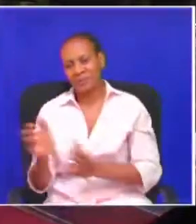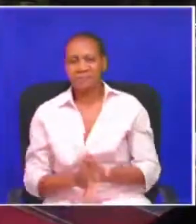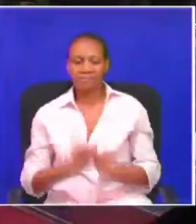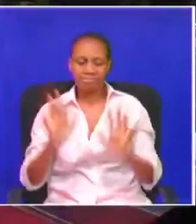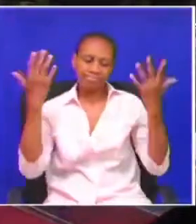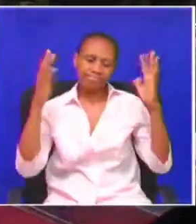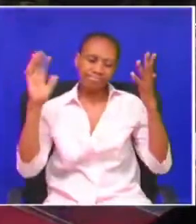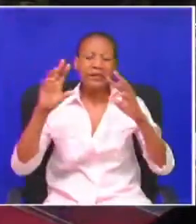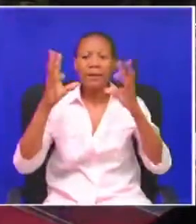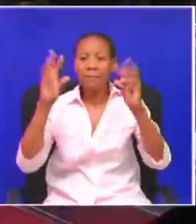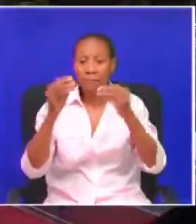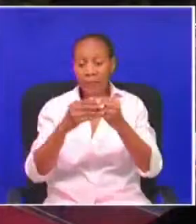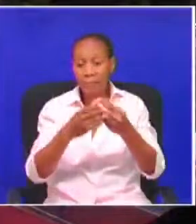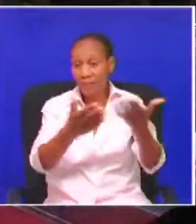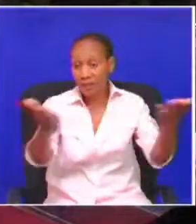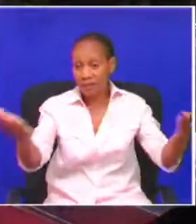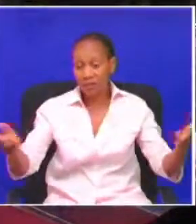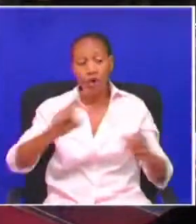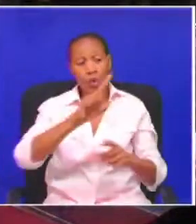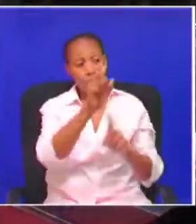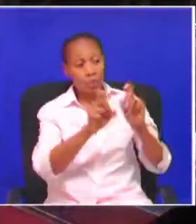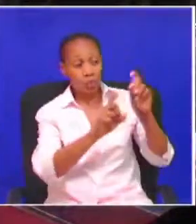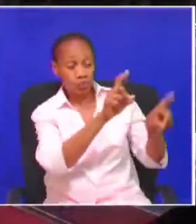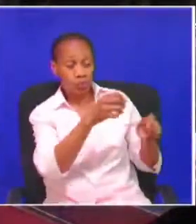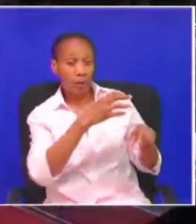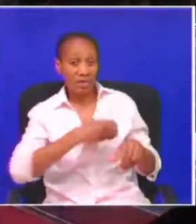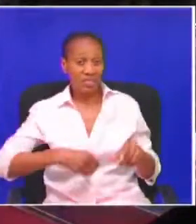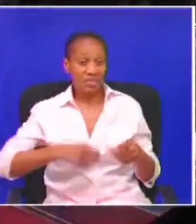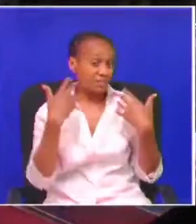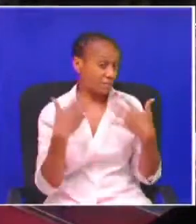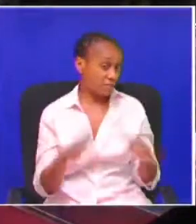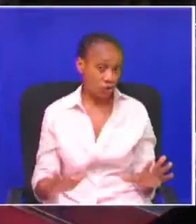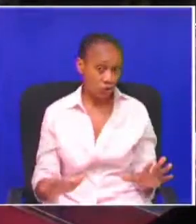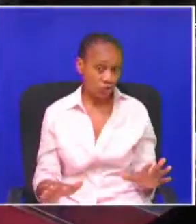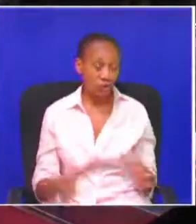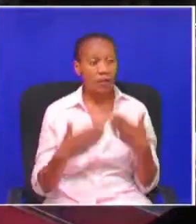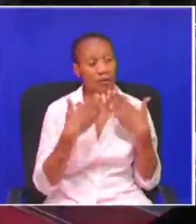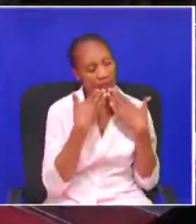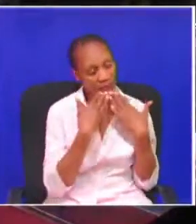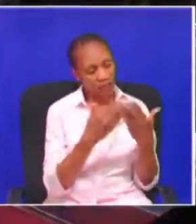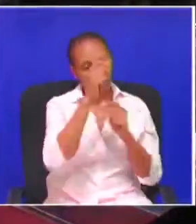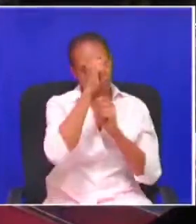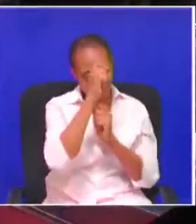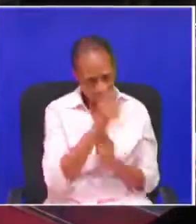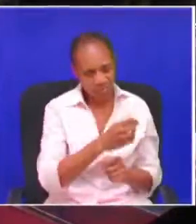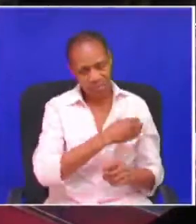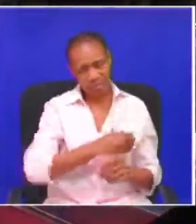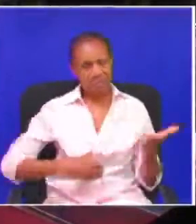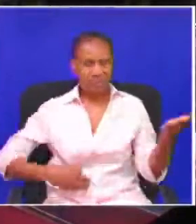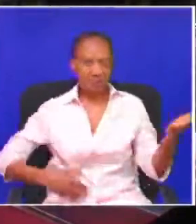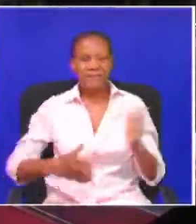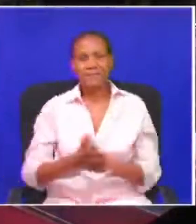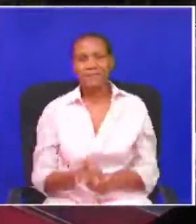Honourable members, that concludes questions to the President, and I thank the Honourable President.